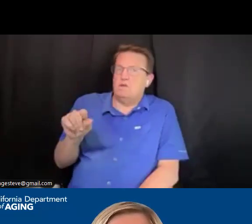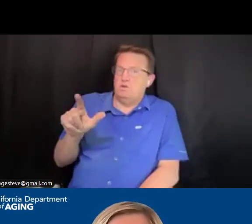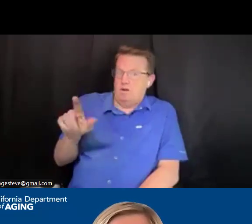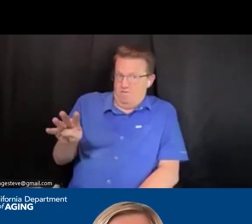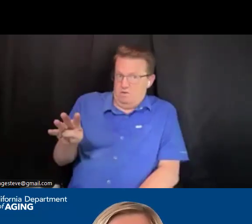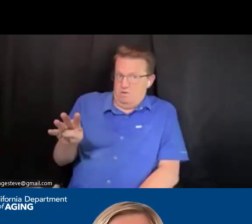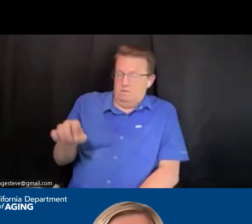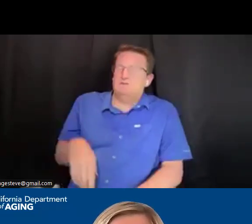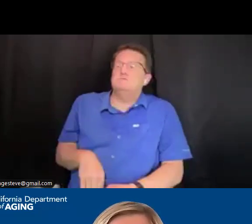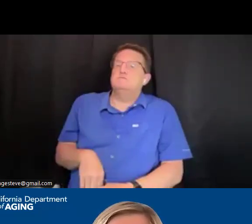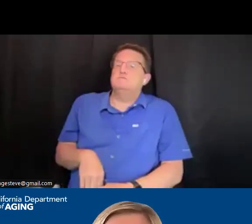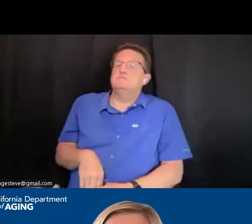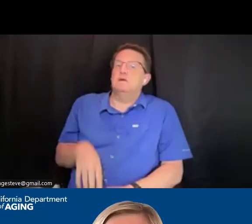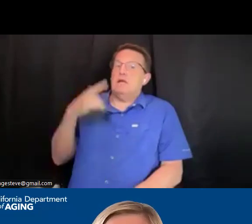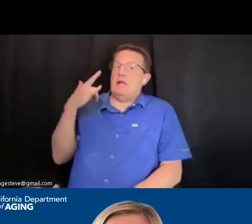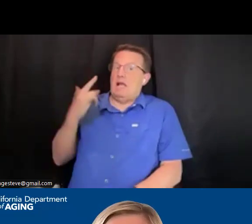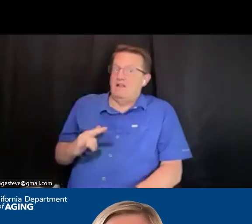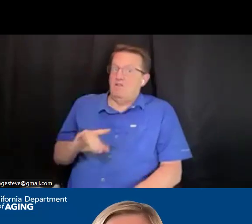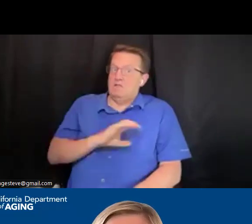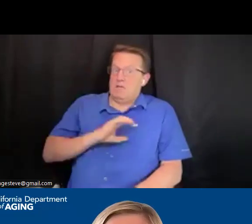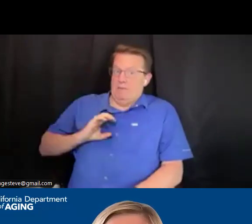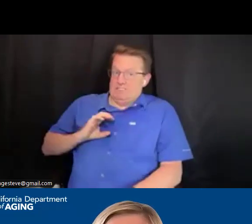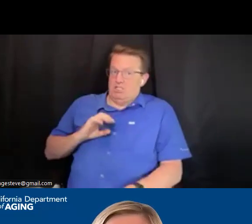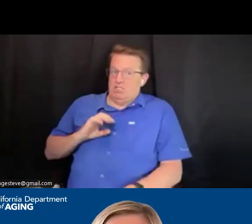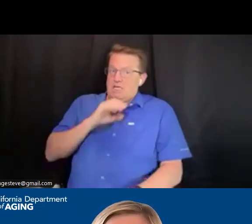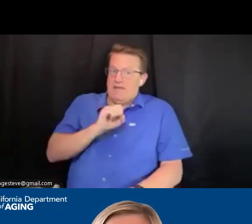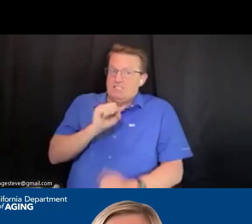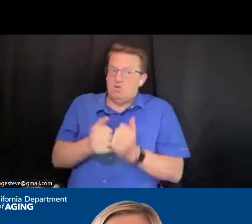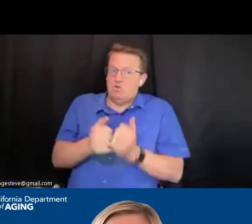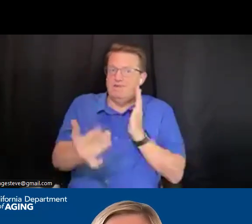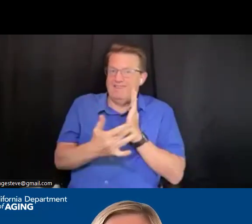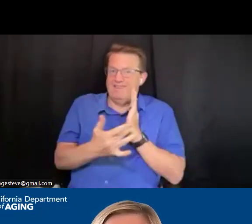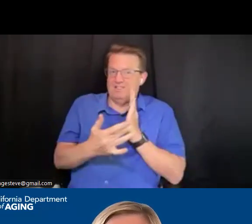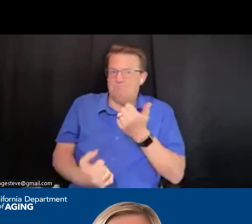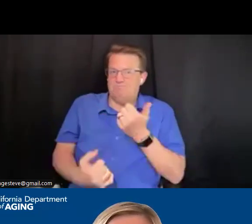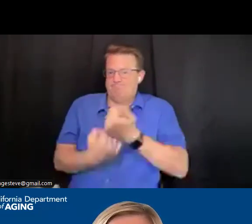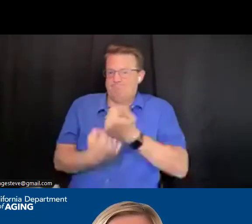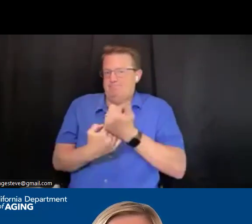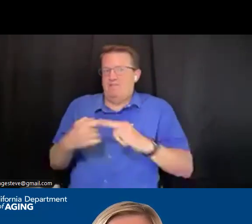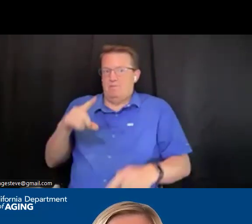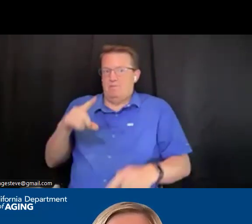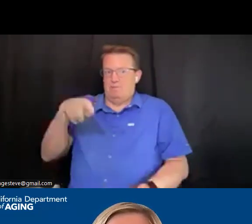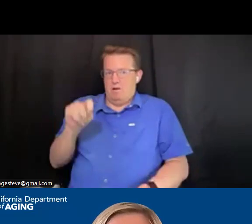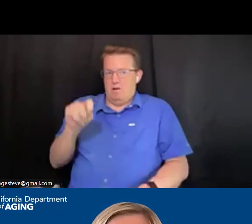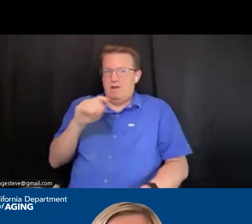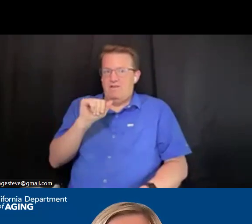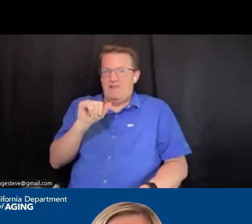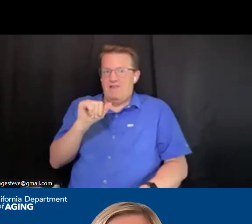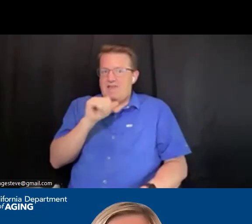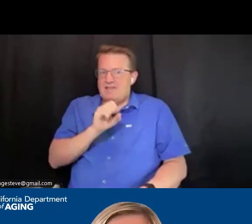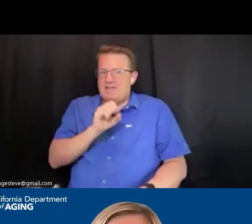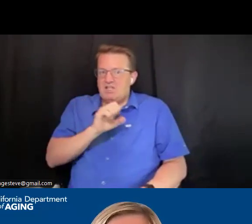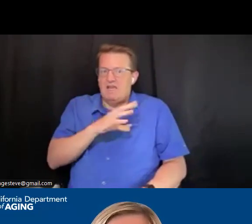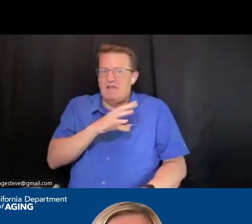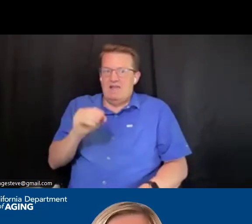California Commission on Aging, with technical assistance from the California Department of Aging and the Aging Network, sponsored Senate